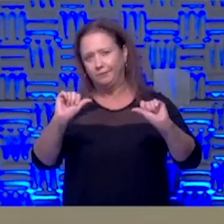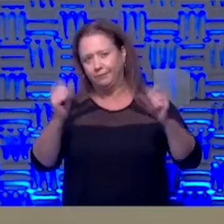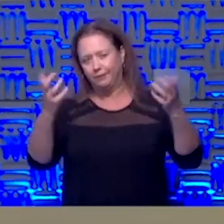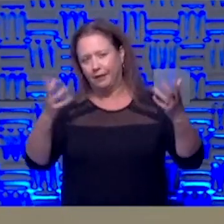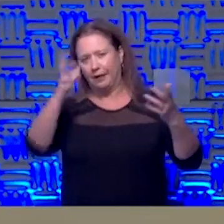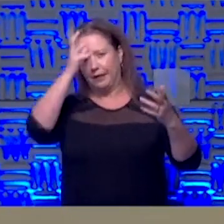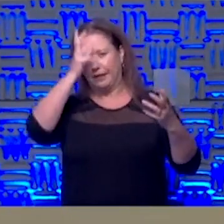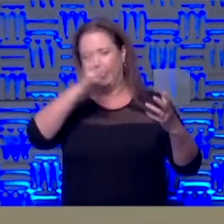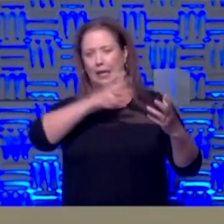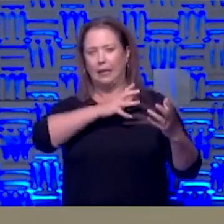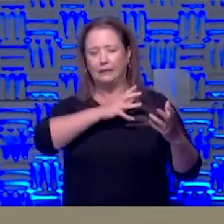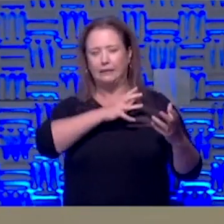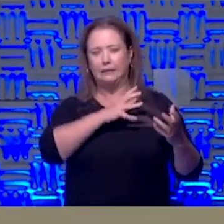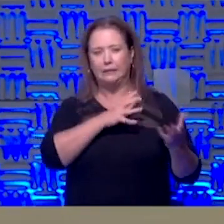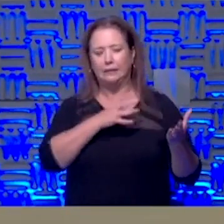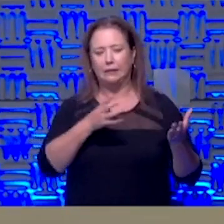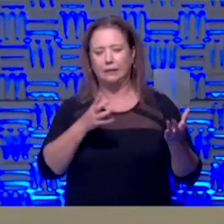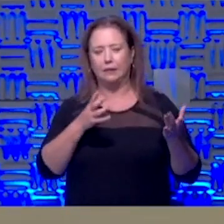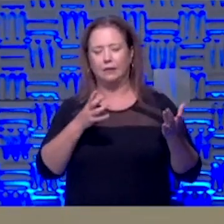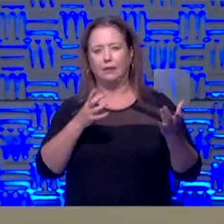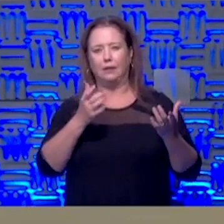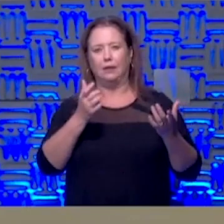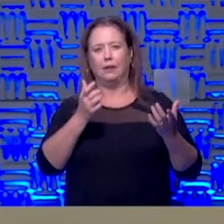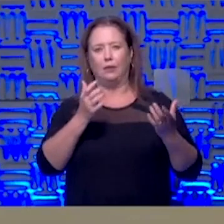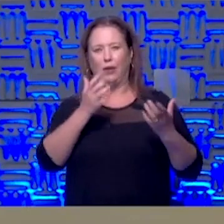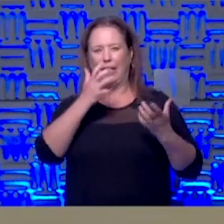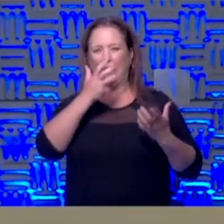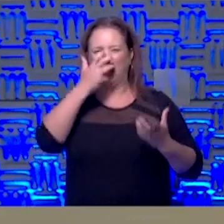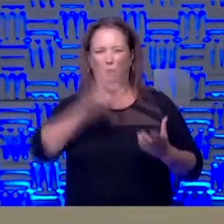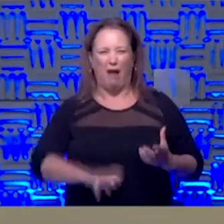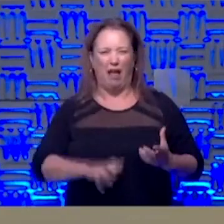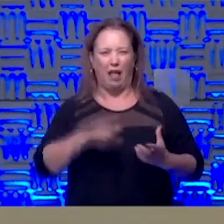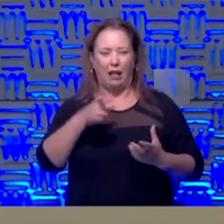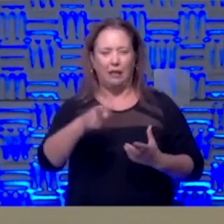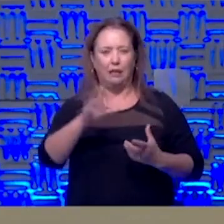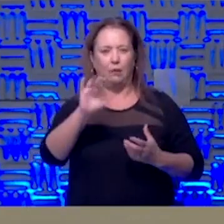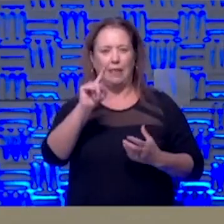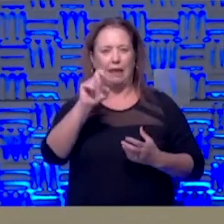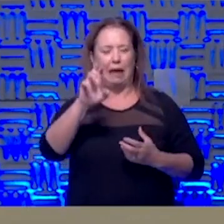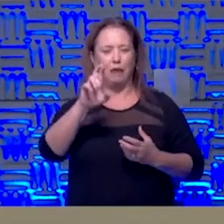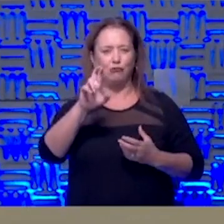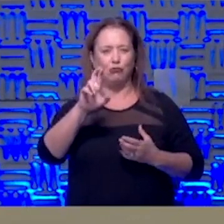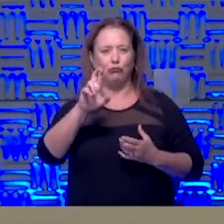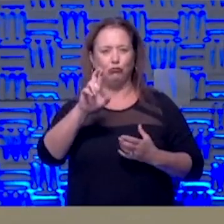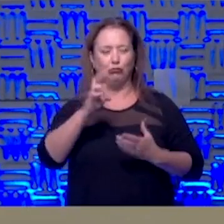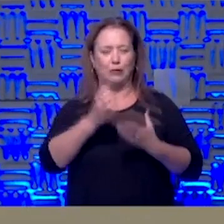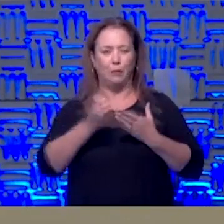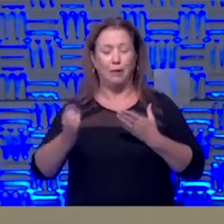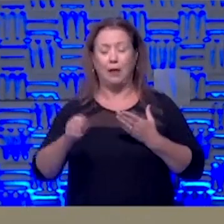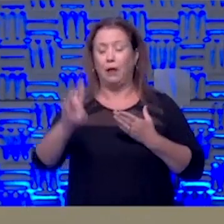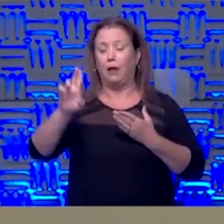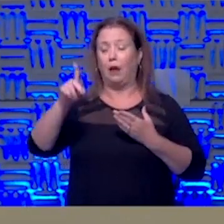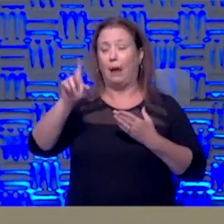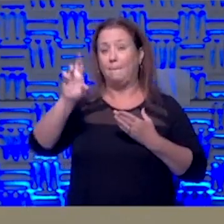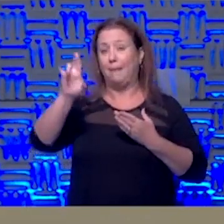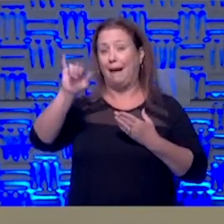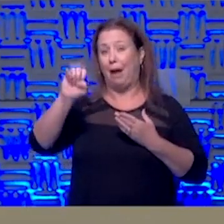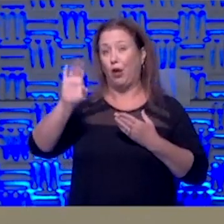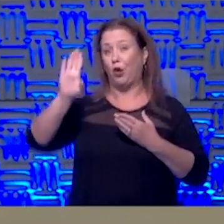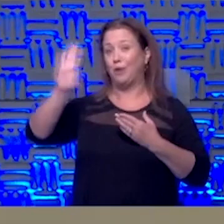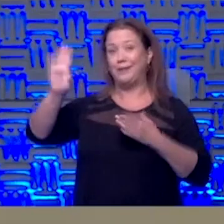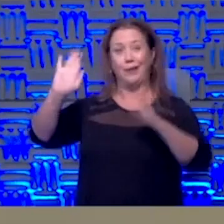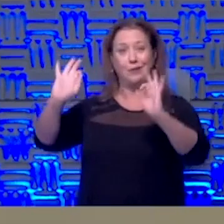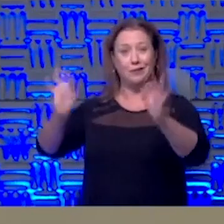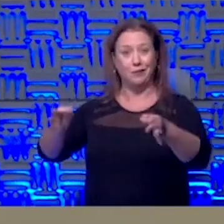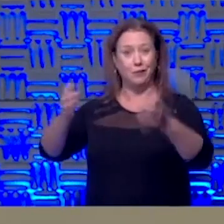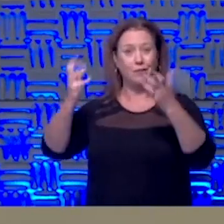the guys are getting a little bit overheated. Now, as opposed to the umps, it's their choice whether or not they